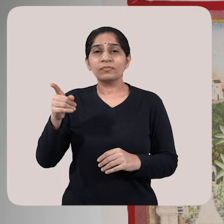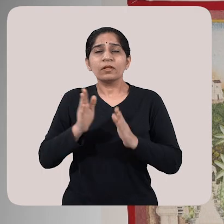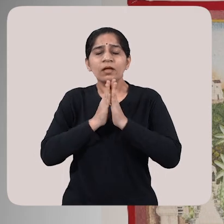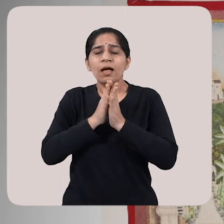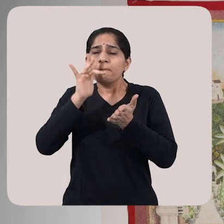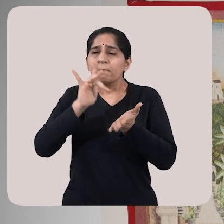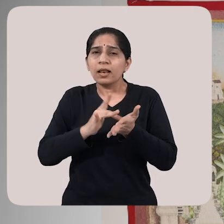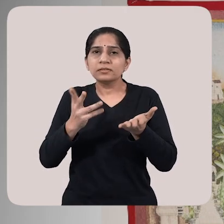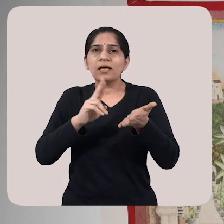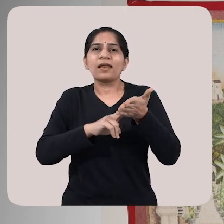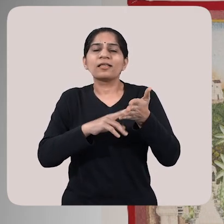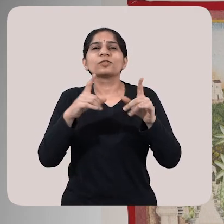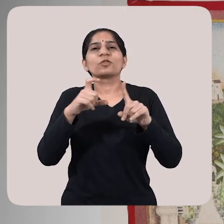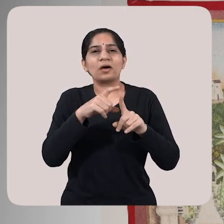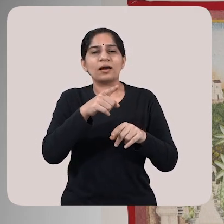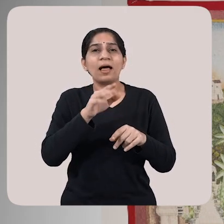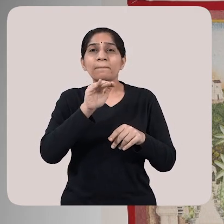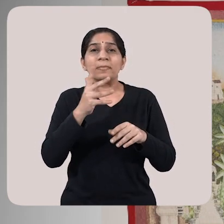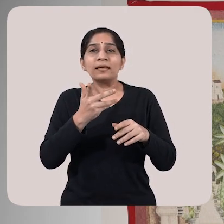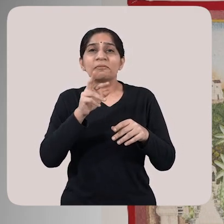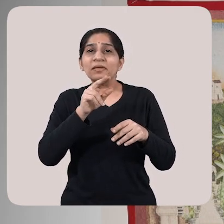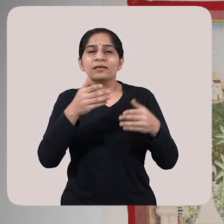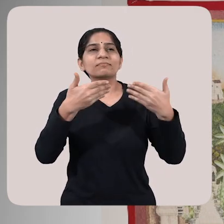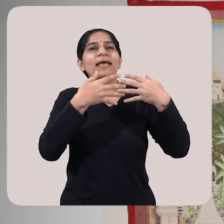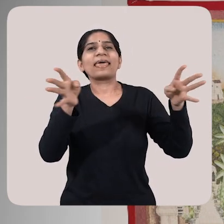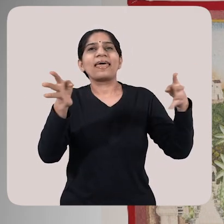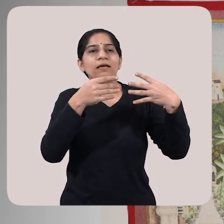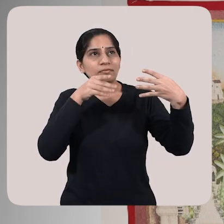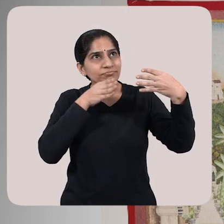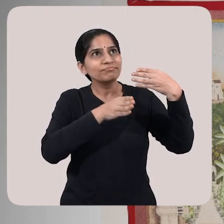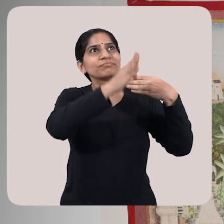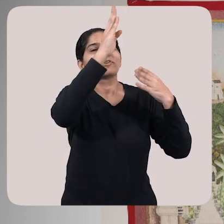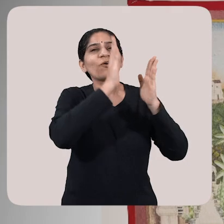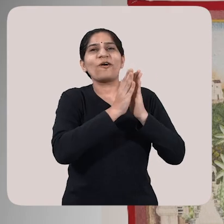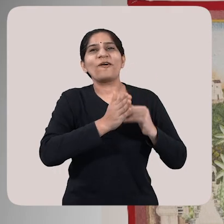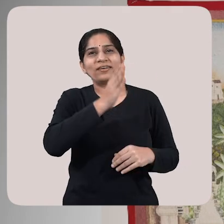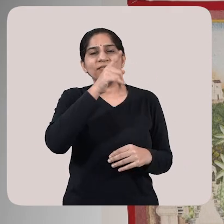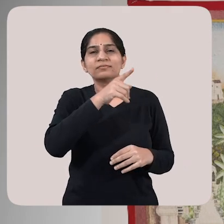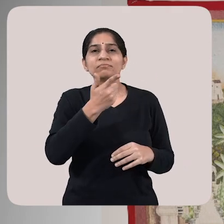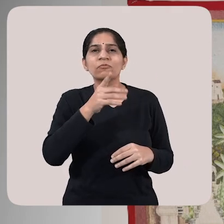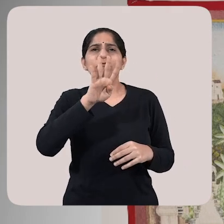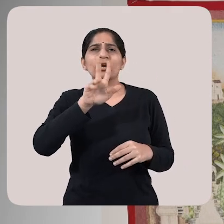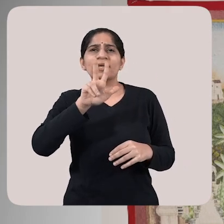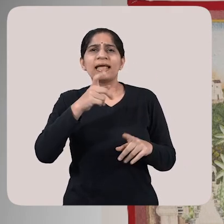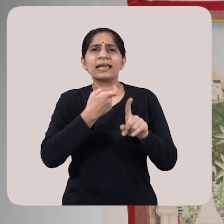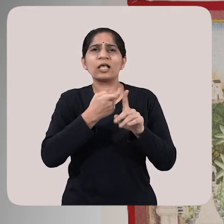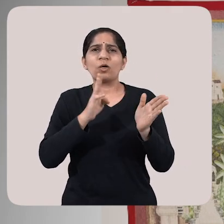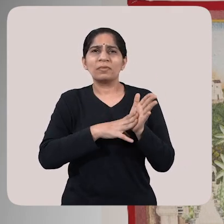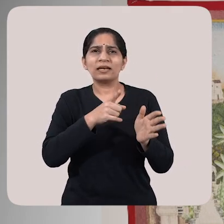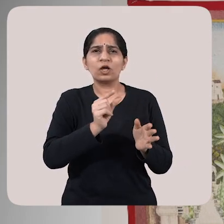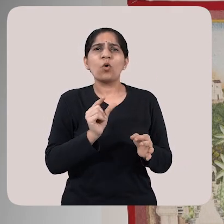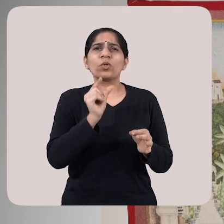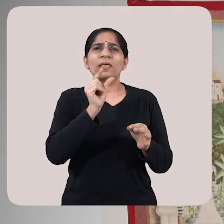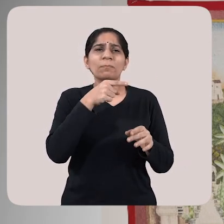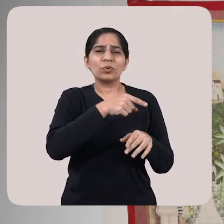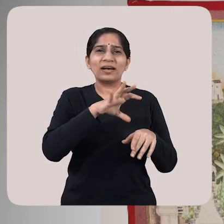leading pilgrimage site is in Nathdwara, which literally translates to the gateway to the Lord. It is situated 48 kilometers